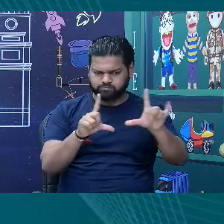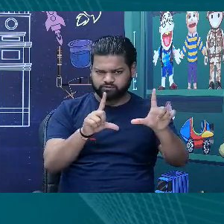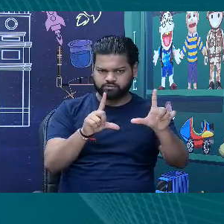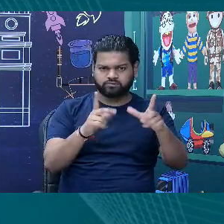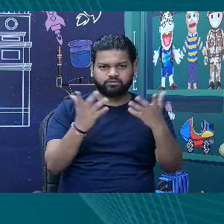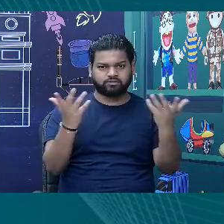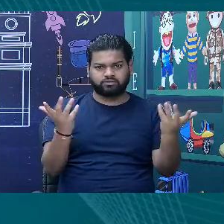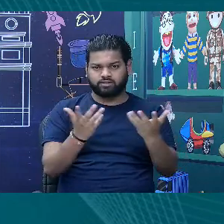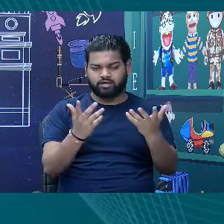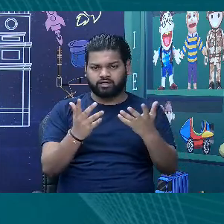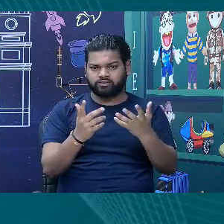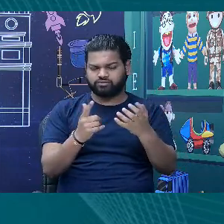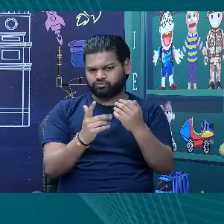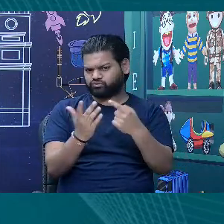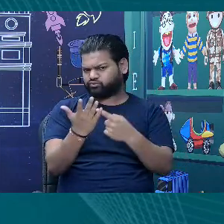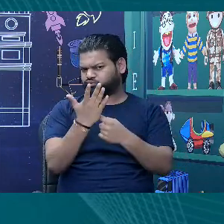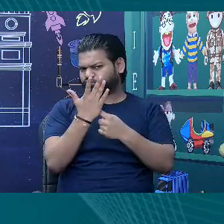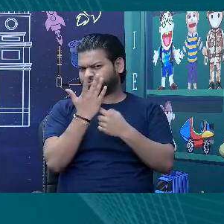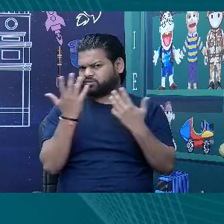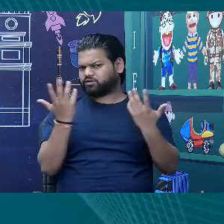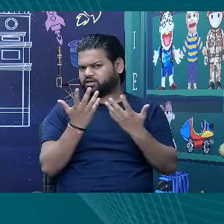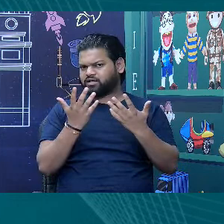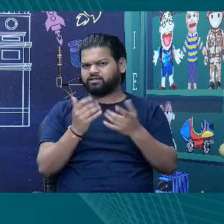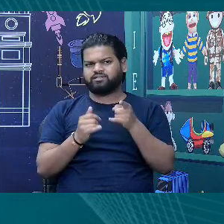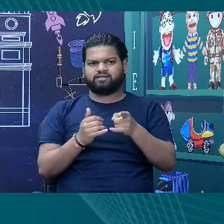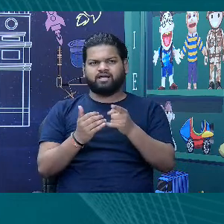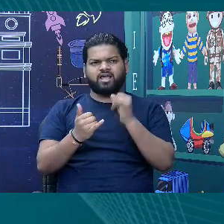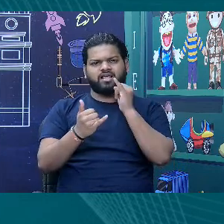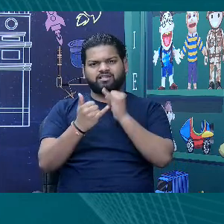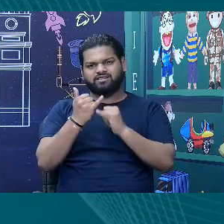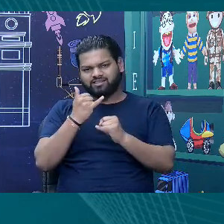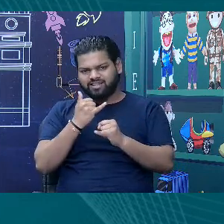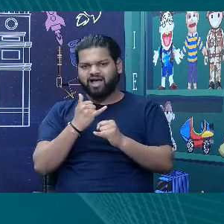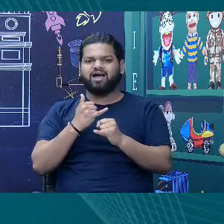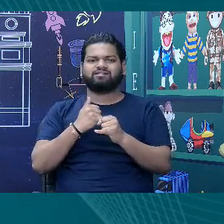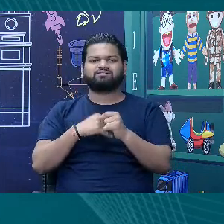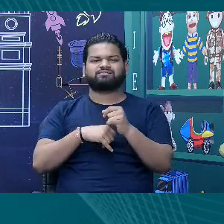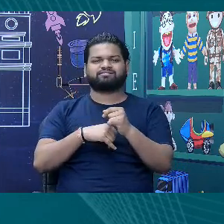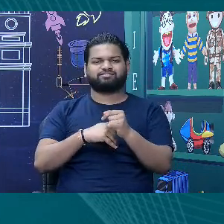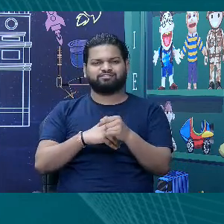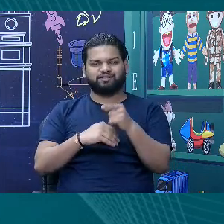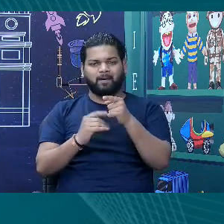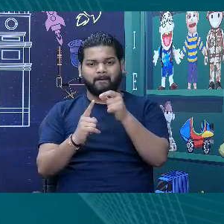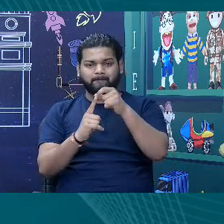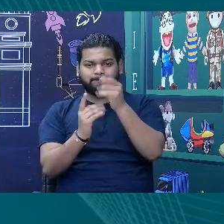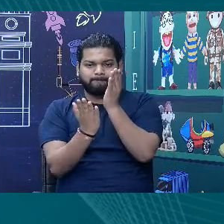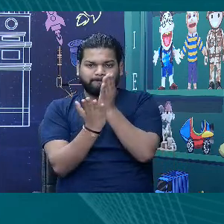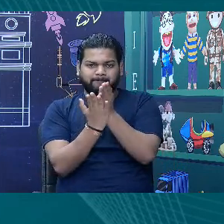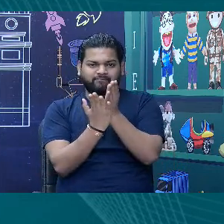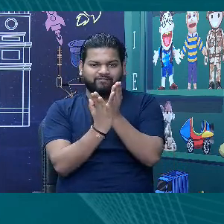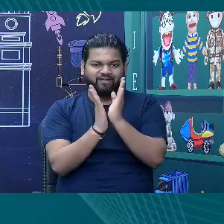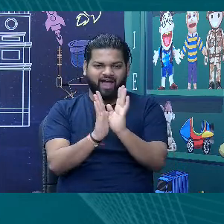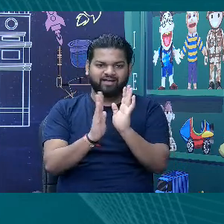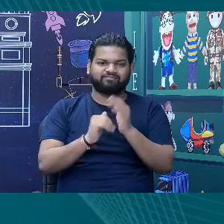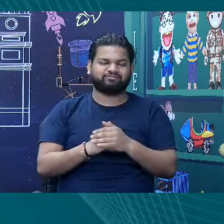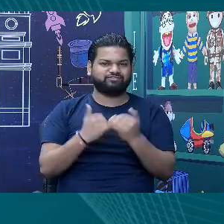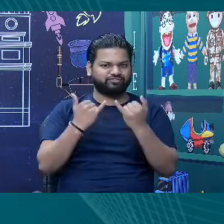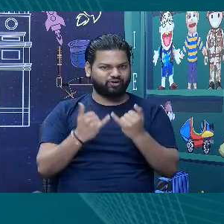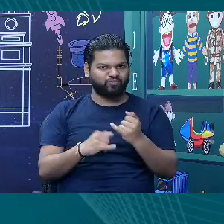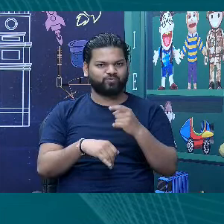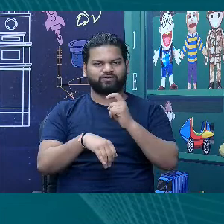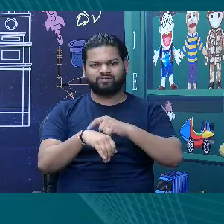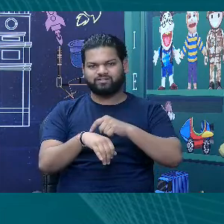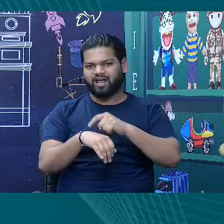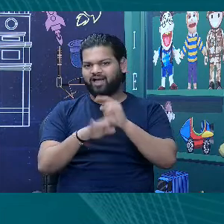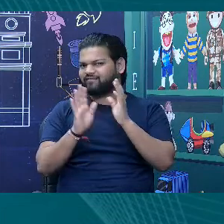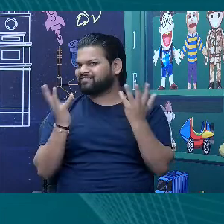indicates us that we are at the last part of this session. Moving ahead on the screen, let's watch what's next, because this is the time to get some